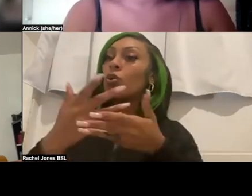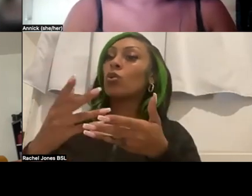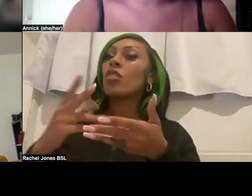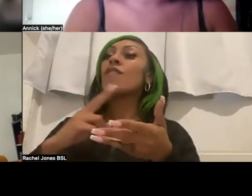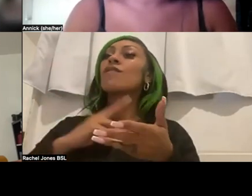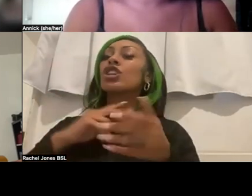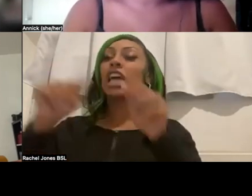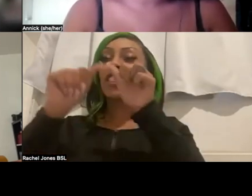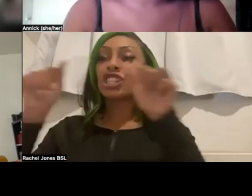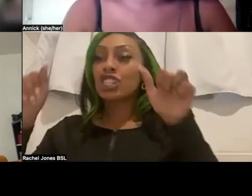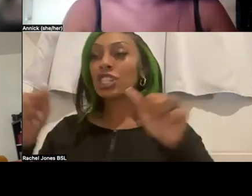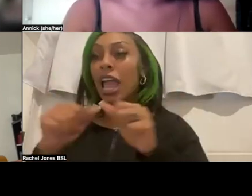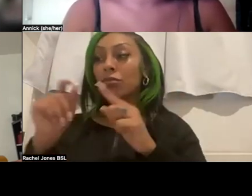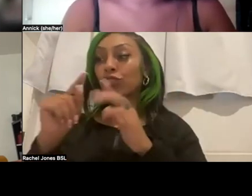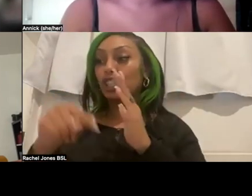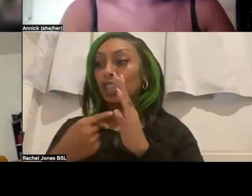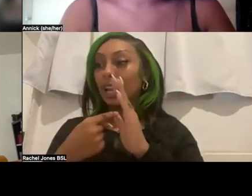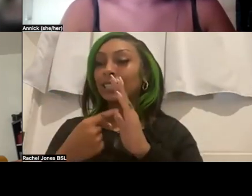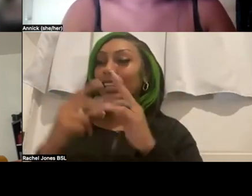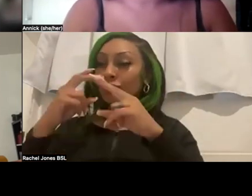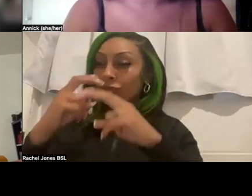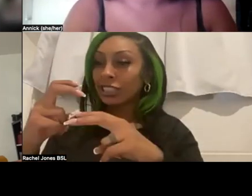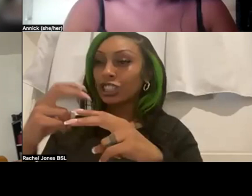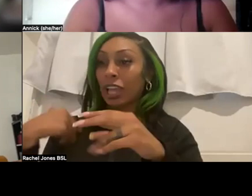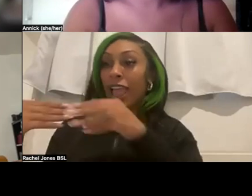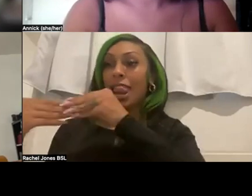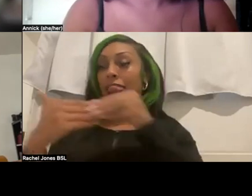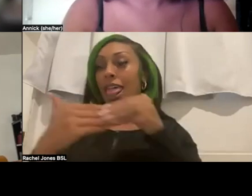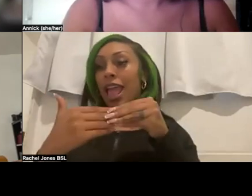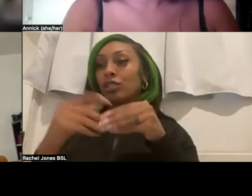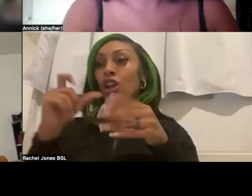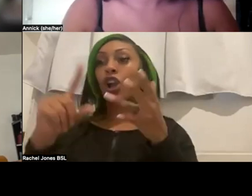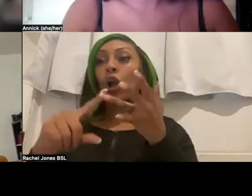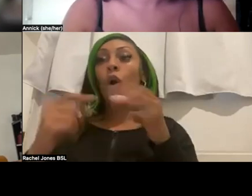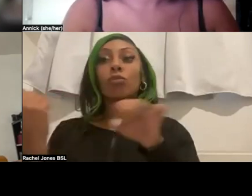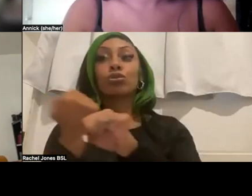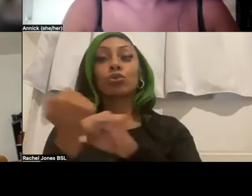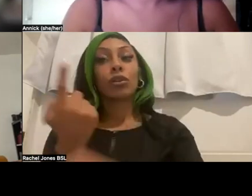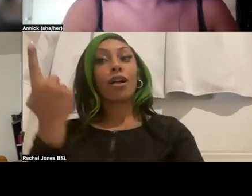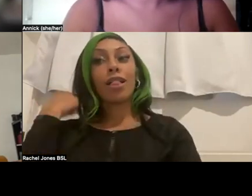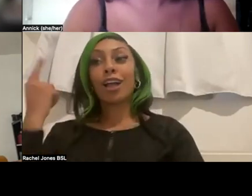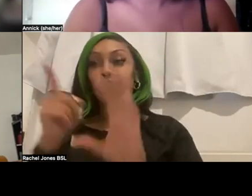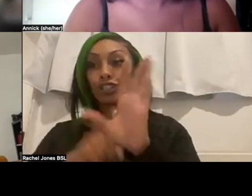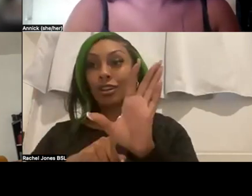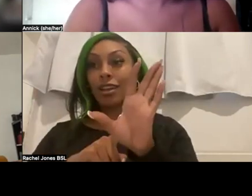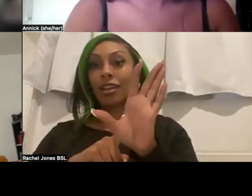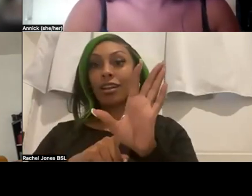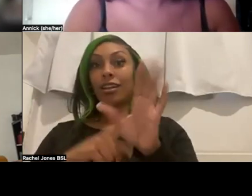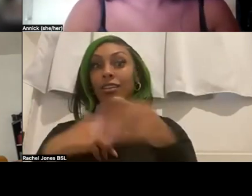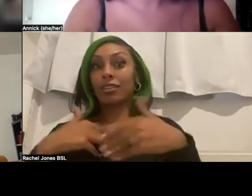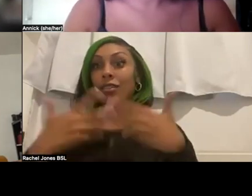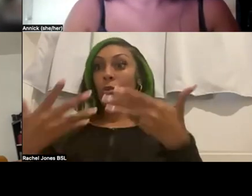and the research that I led and co-produced last year, and that we are currently in